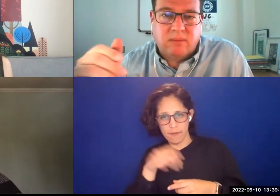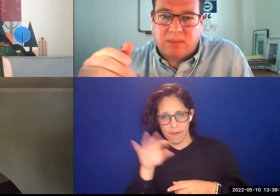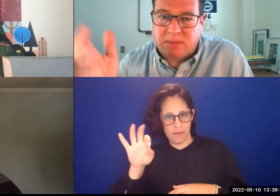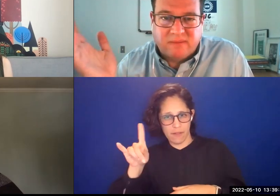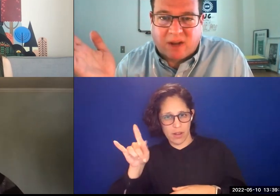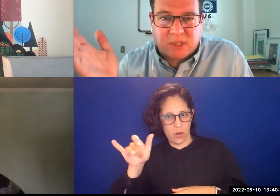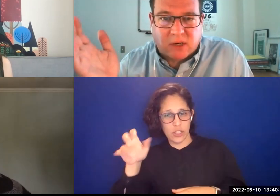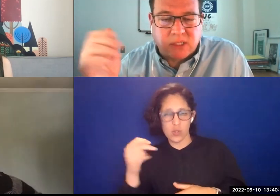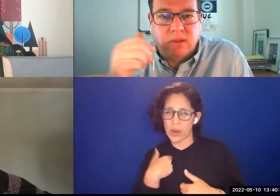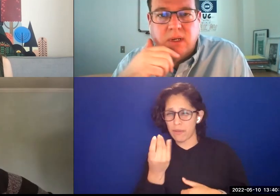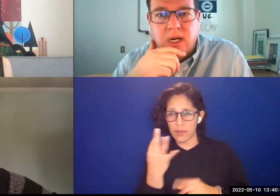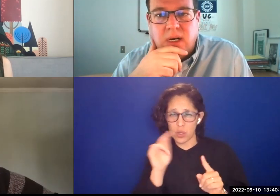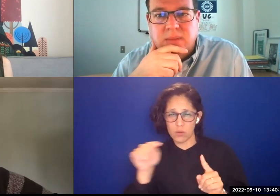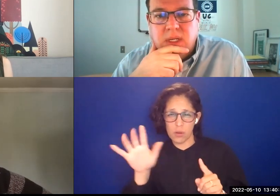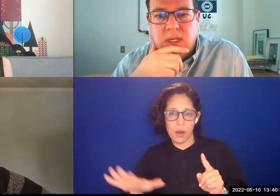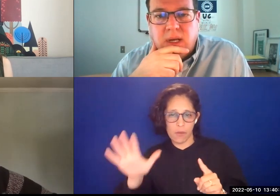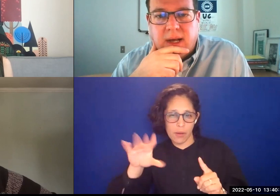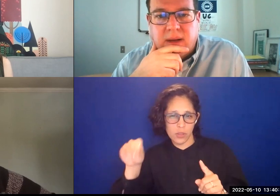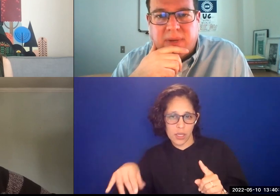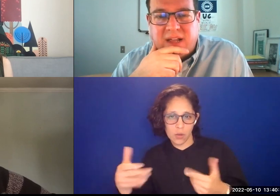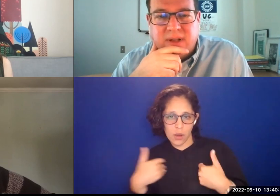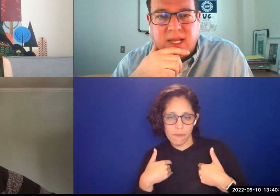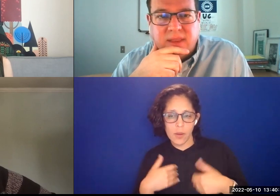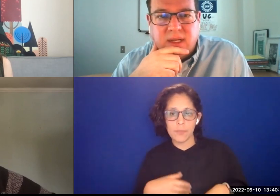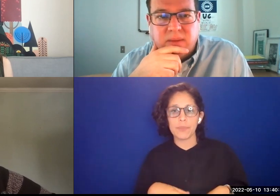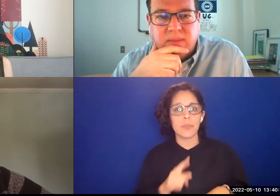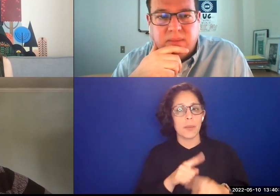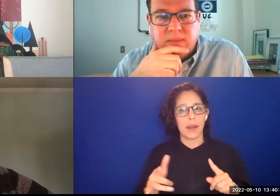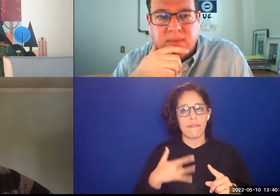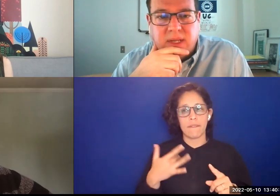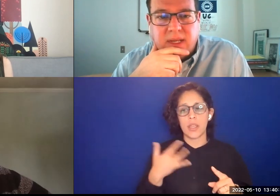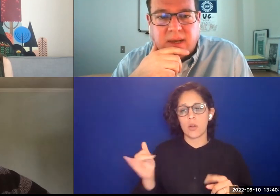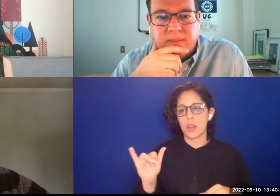are, maybe 5% or so. But I feel like